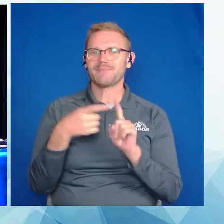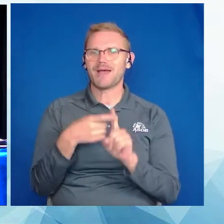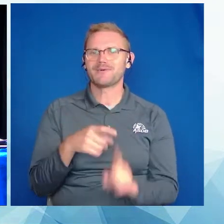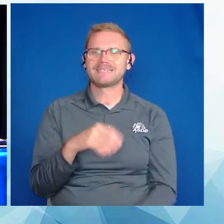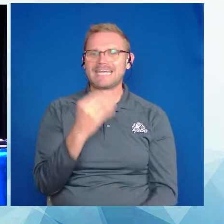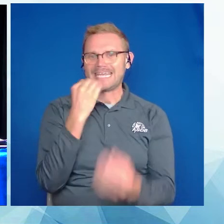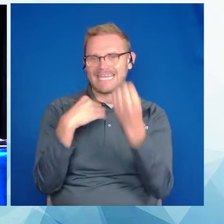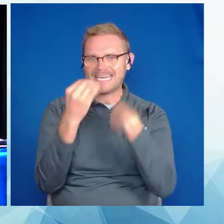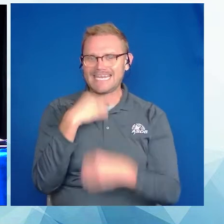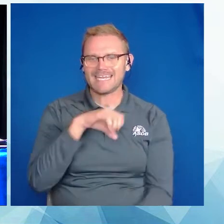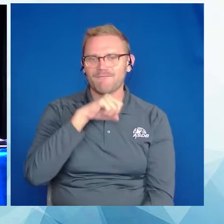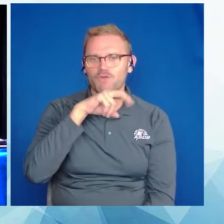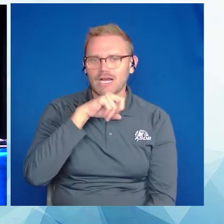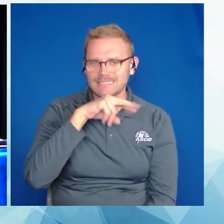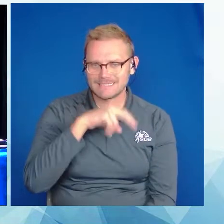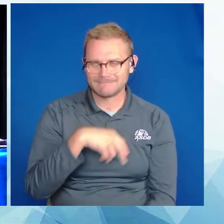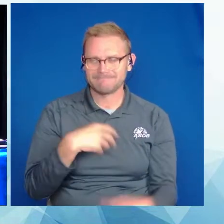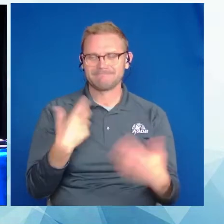frogs.